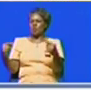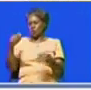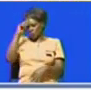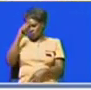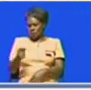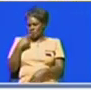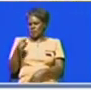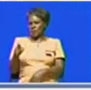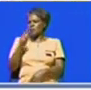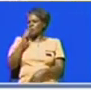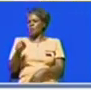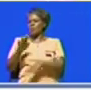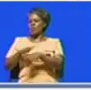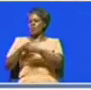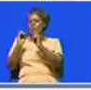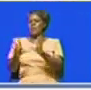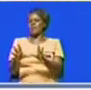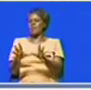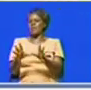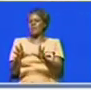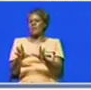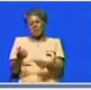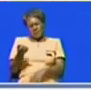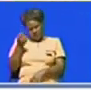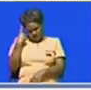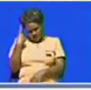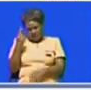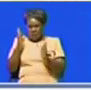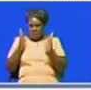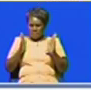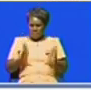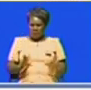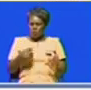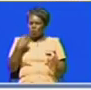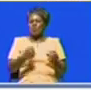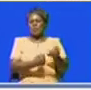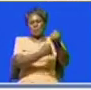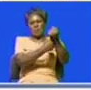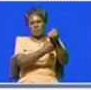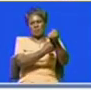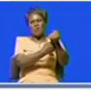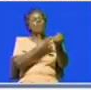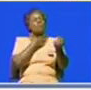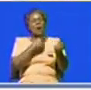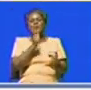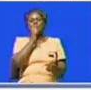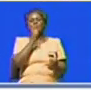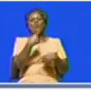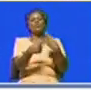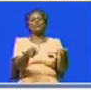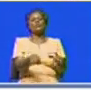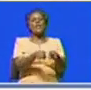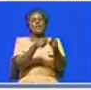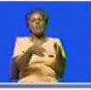Confederation said this referee was unfair, go for a rematch. It is understandable that the person in whose favor the referee ruled would want the referee to go on in the same